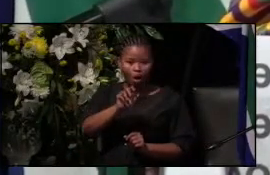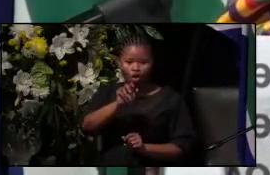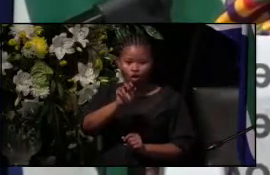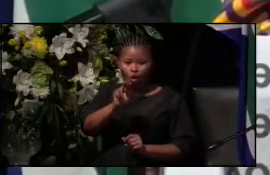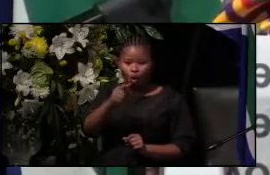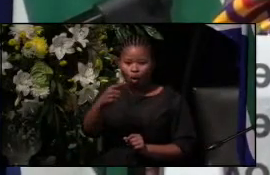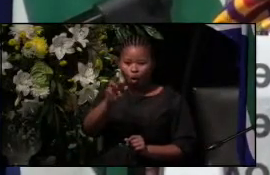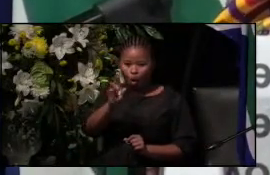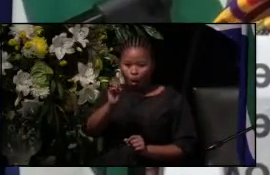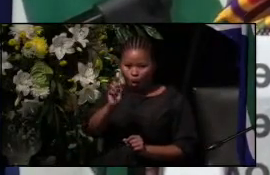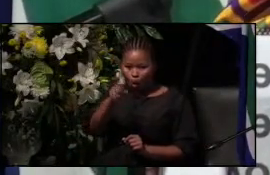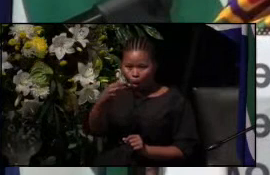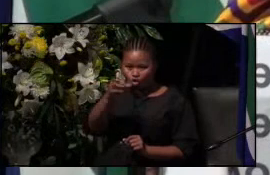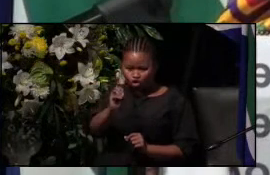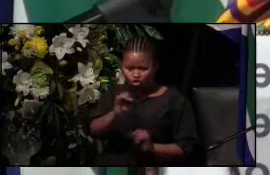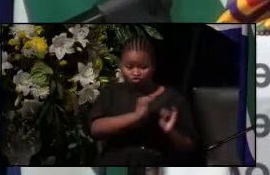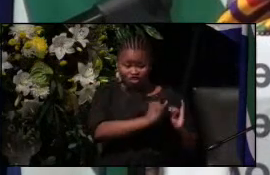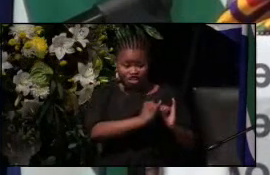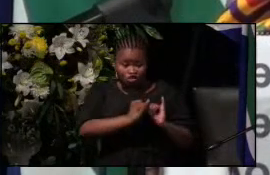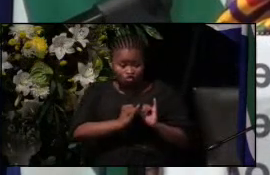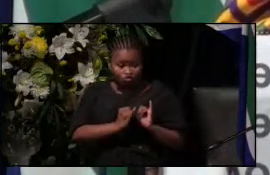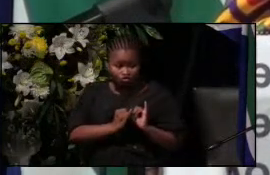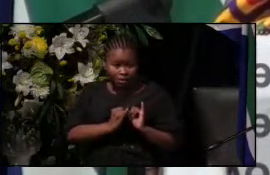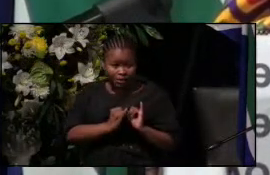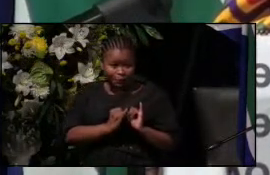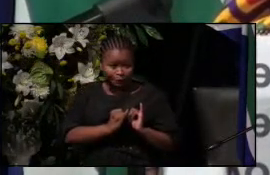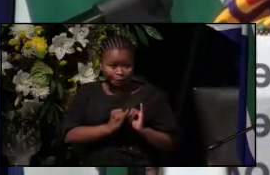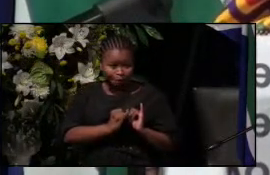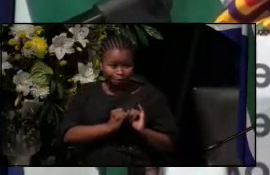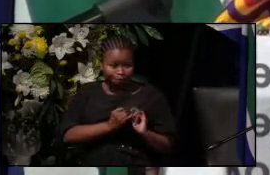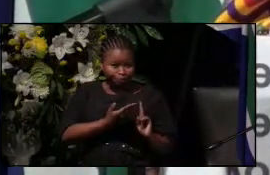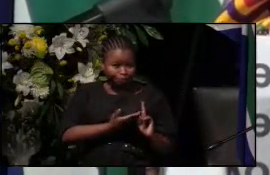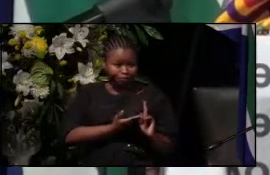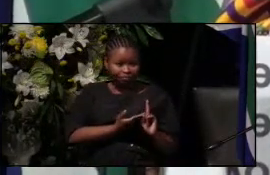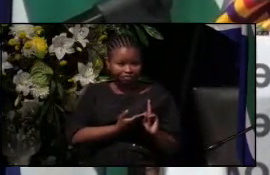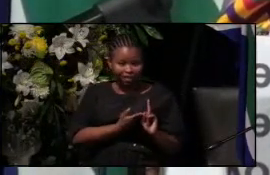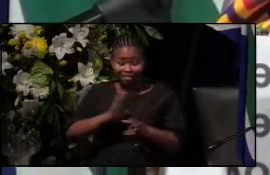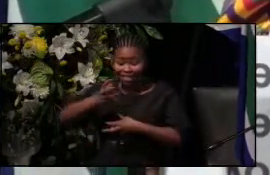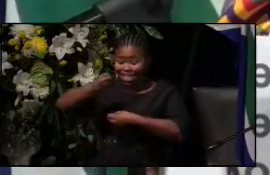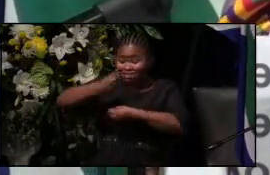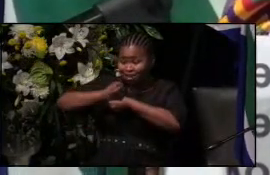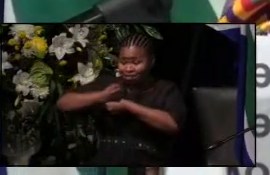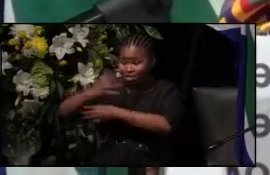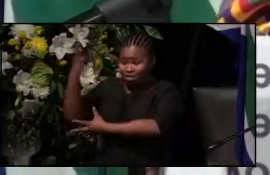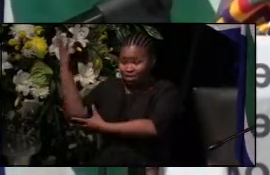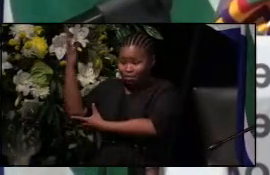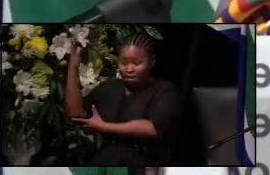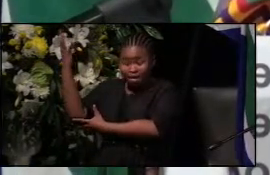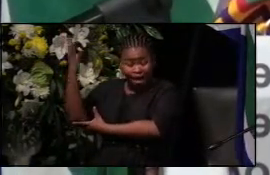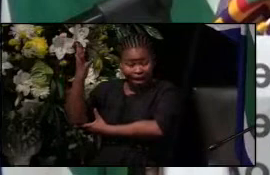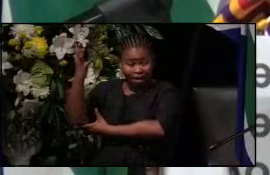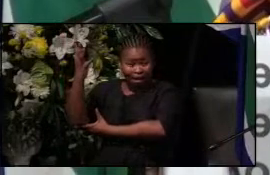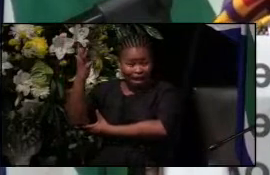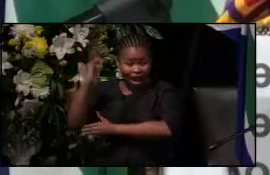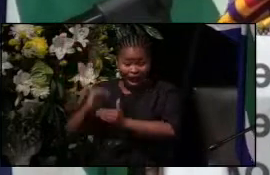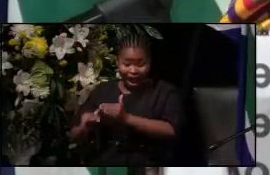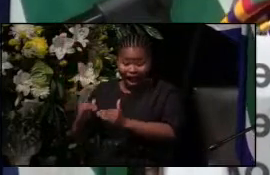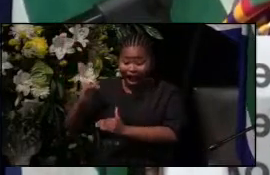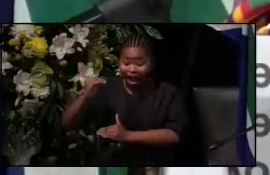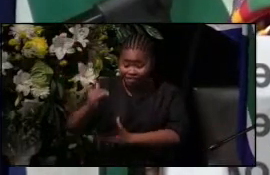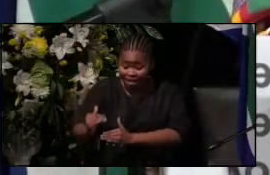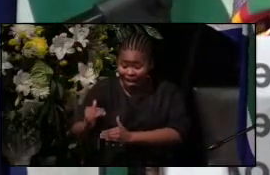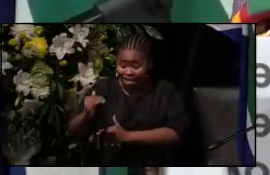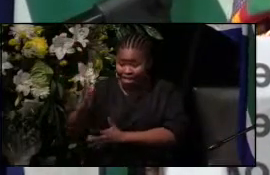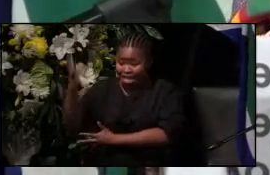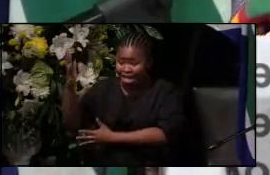so to introduce the guest speaker after